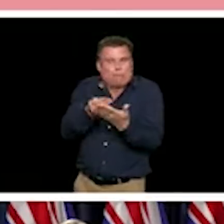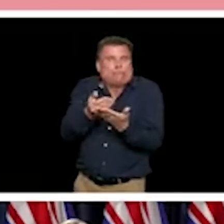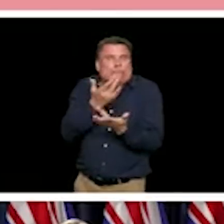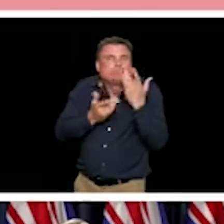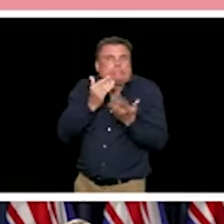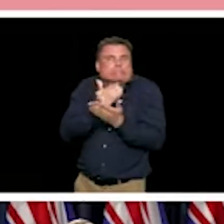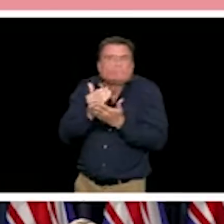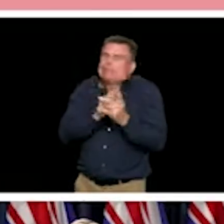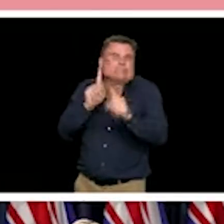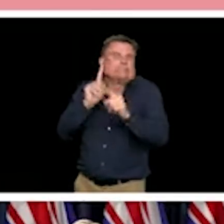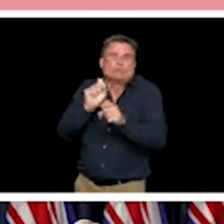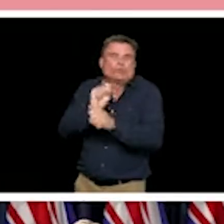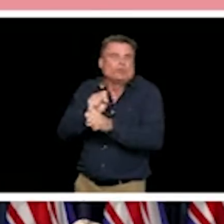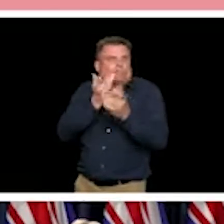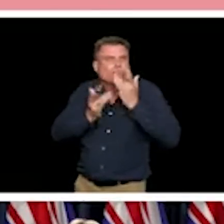health care.